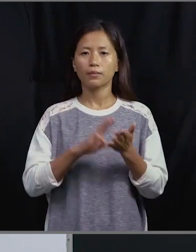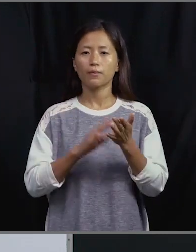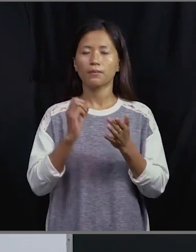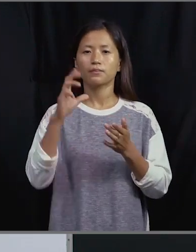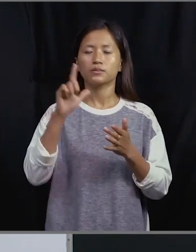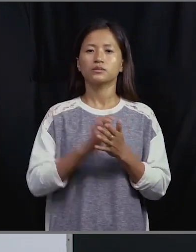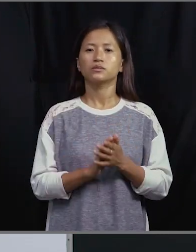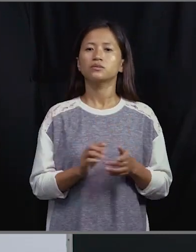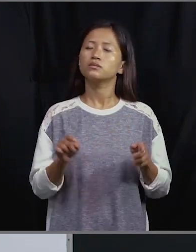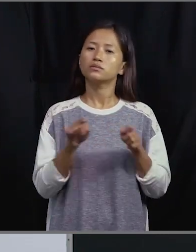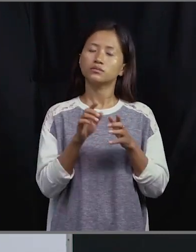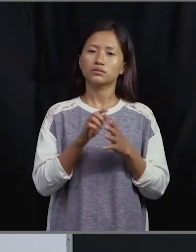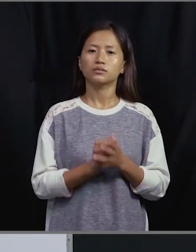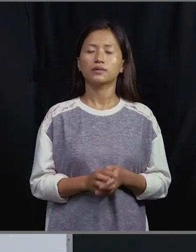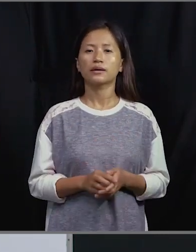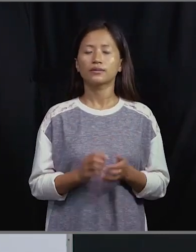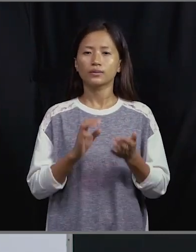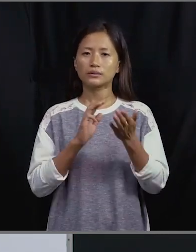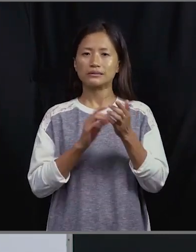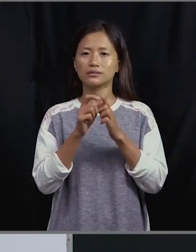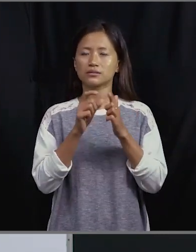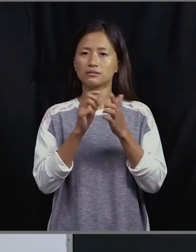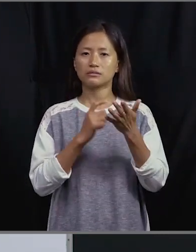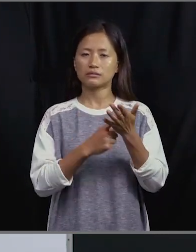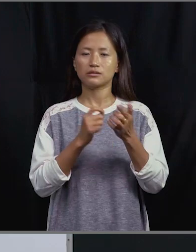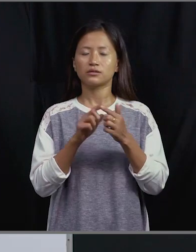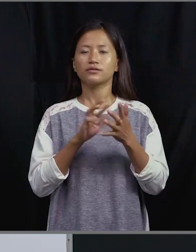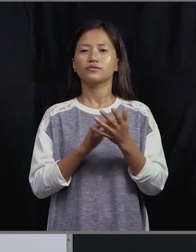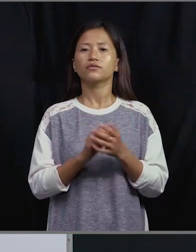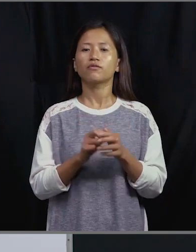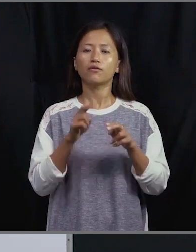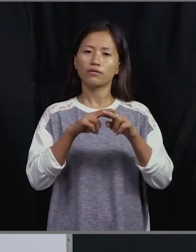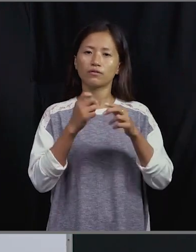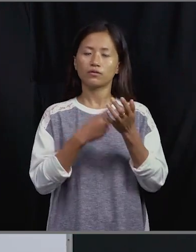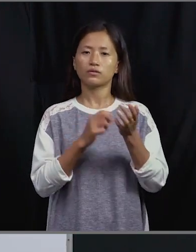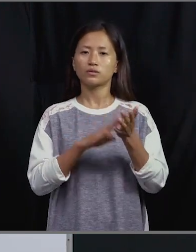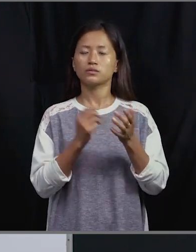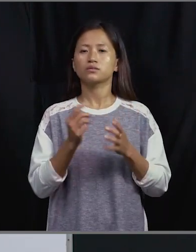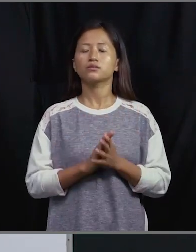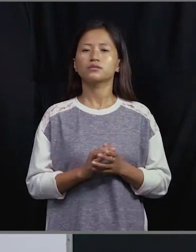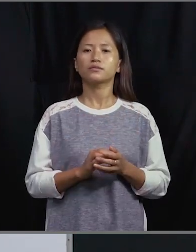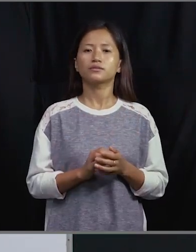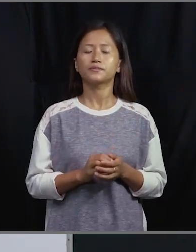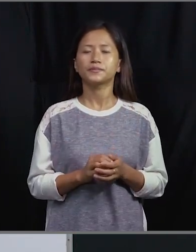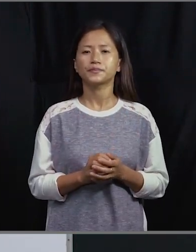of the compound also, then we can derive the molecular formula also. Let us see how this is done.